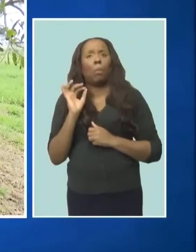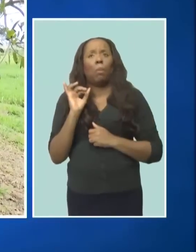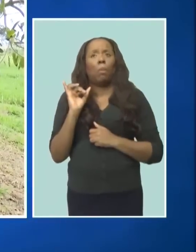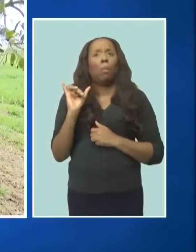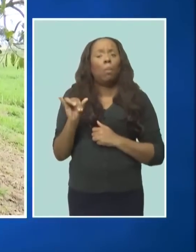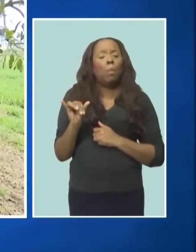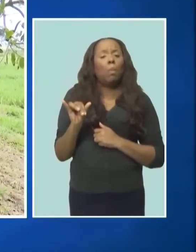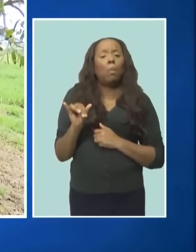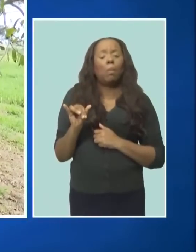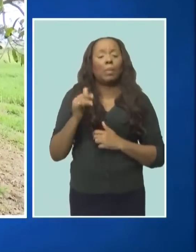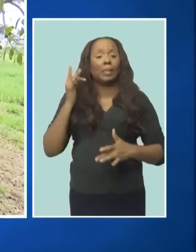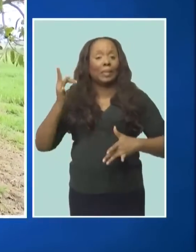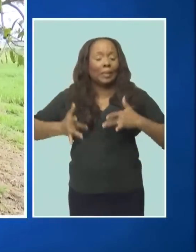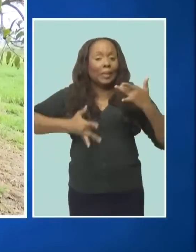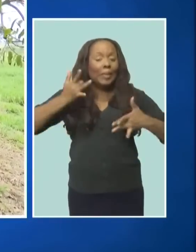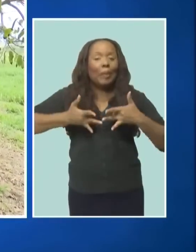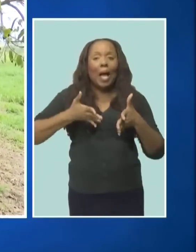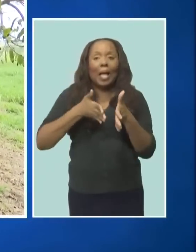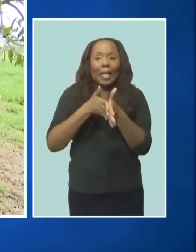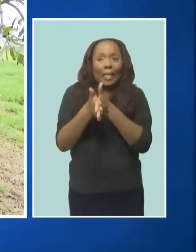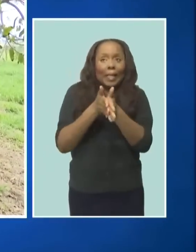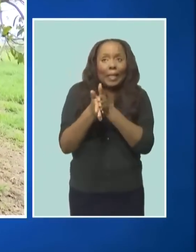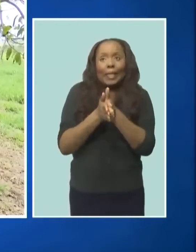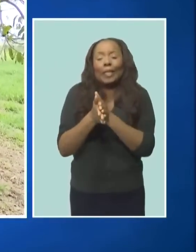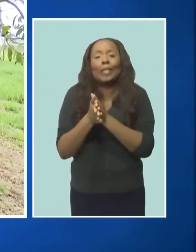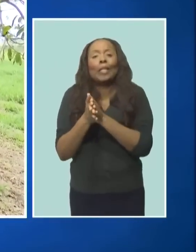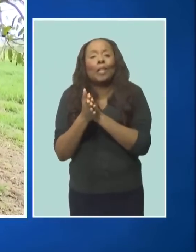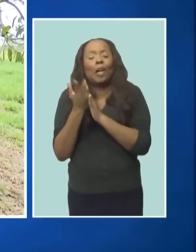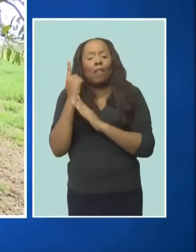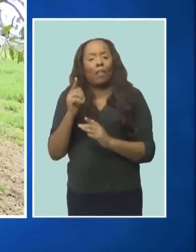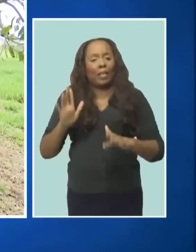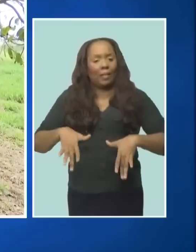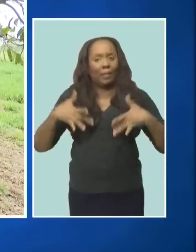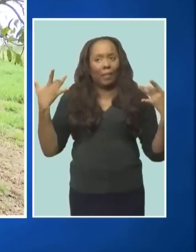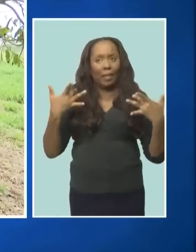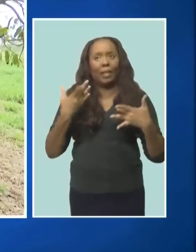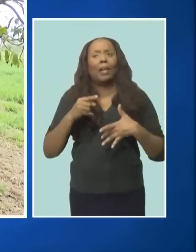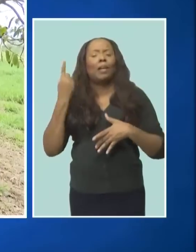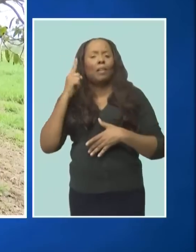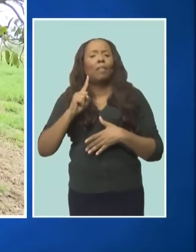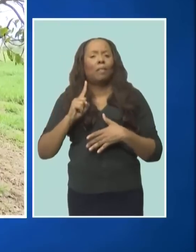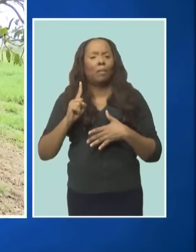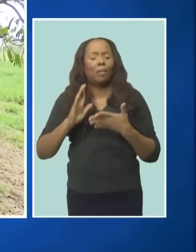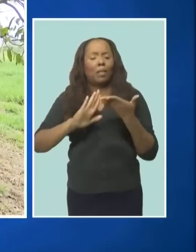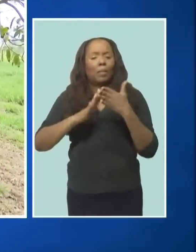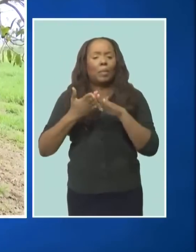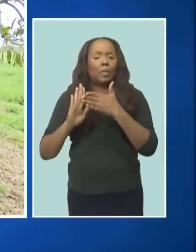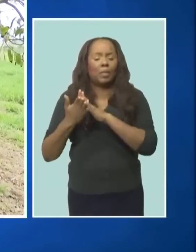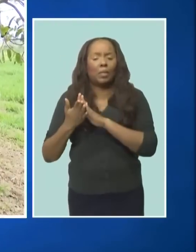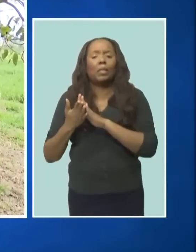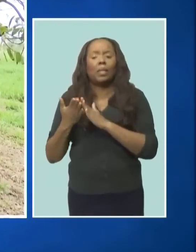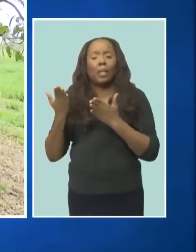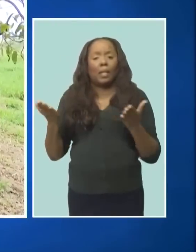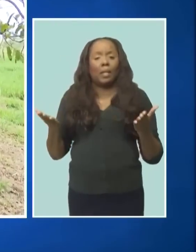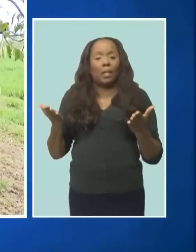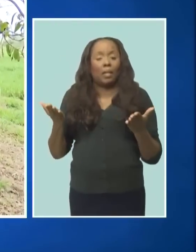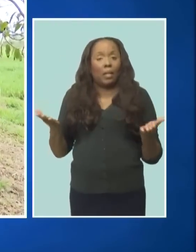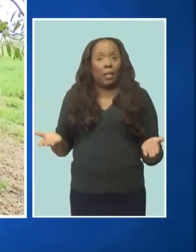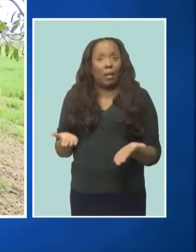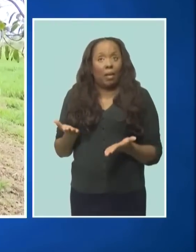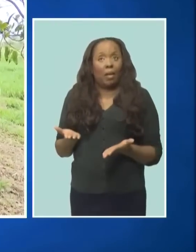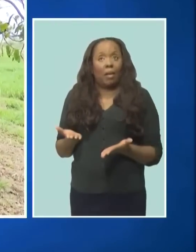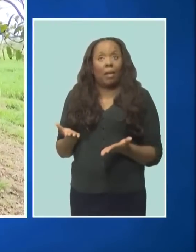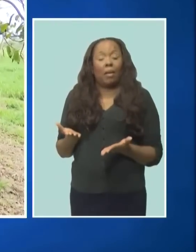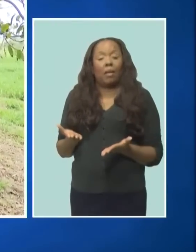level of excitement to the actual fair and to the community at the Grantley Adams International Airport. We've always had